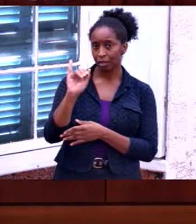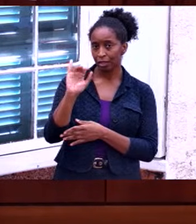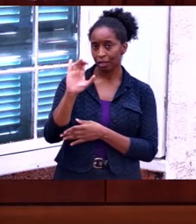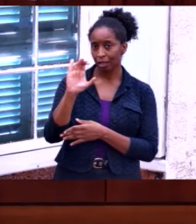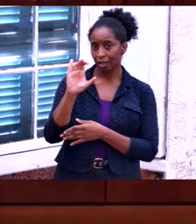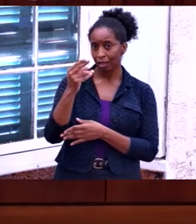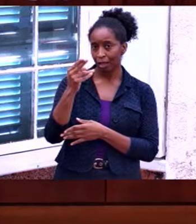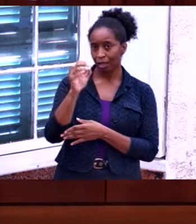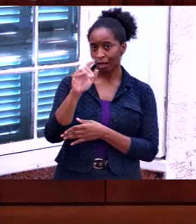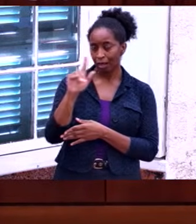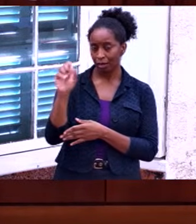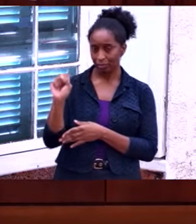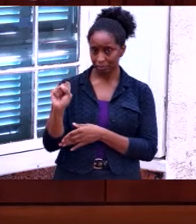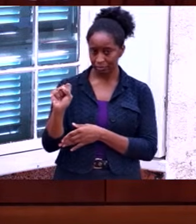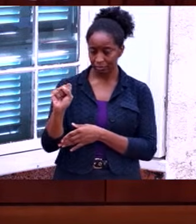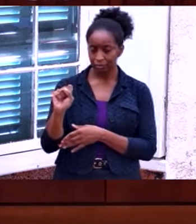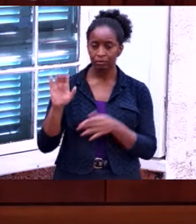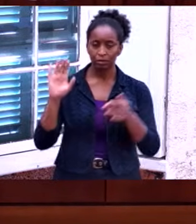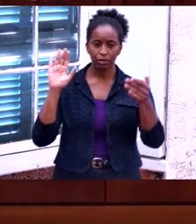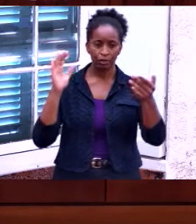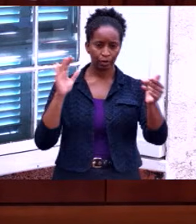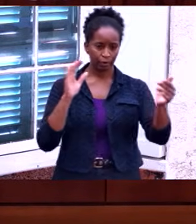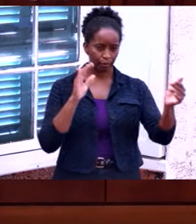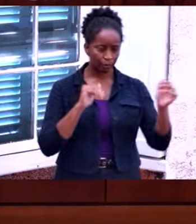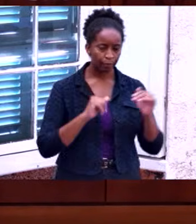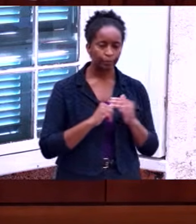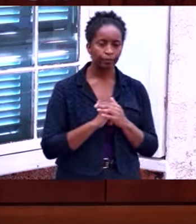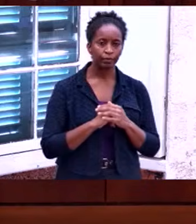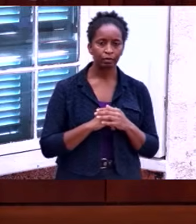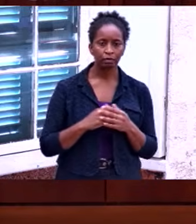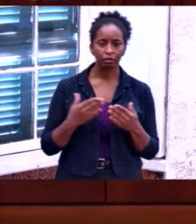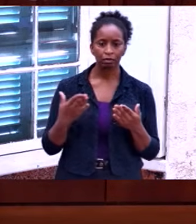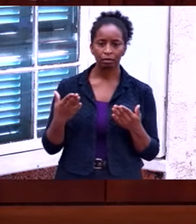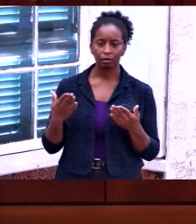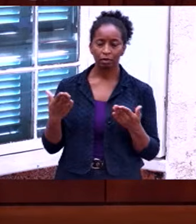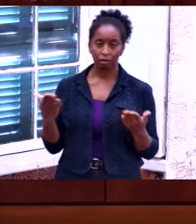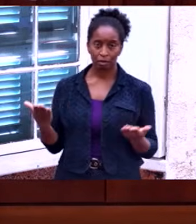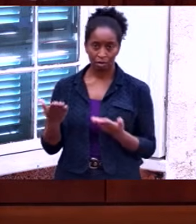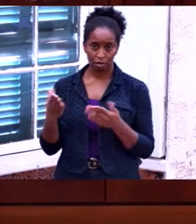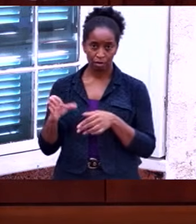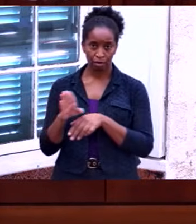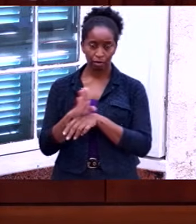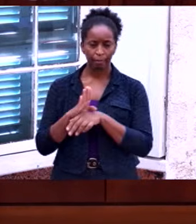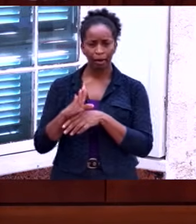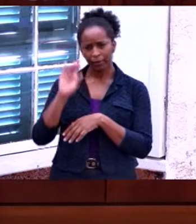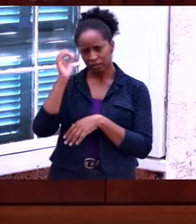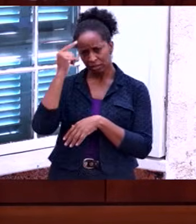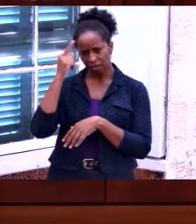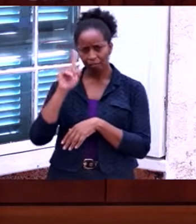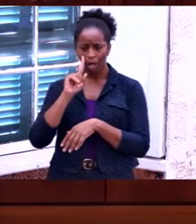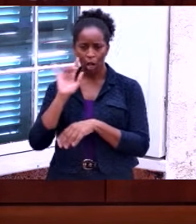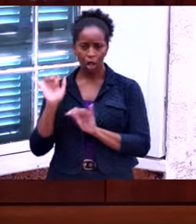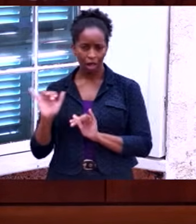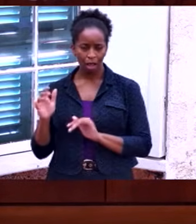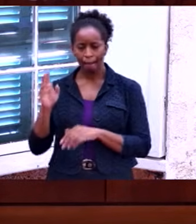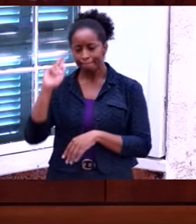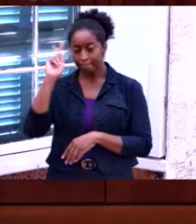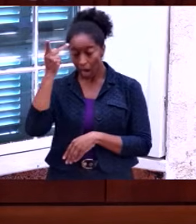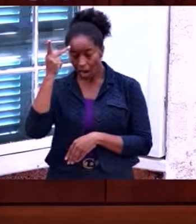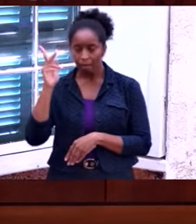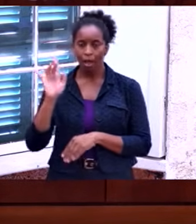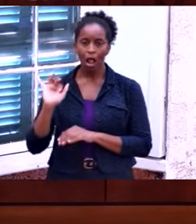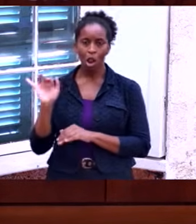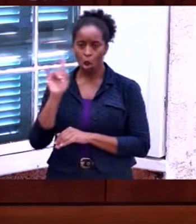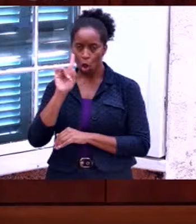and our system and the parts of the the Westminster system that were retained. But I want to specifically make a reference to